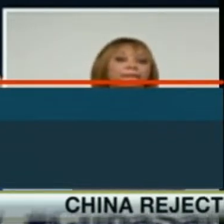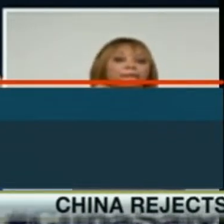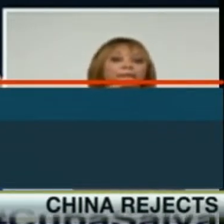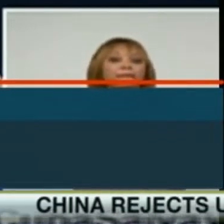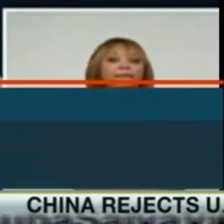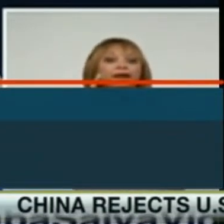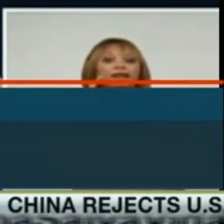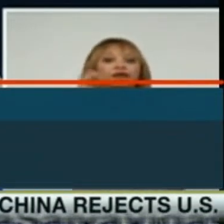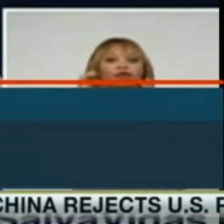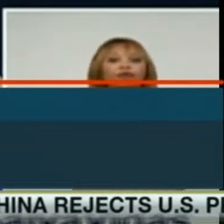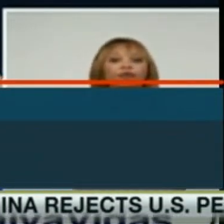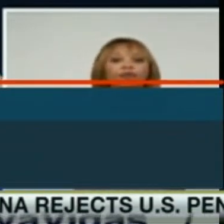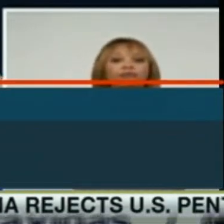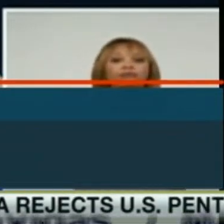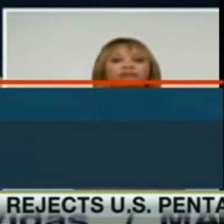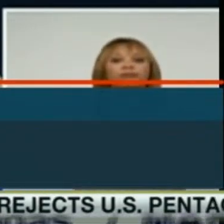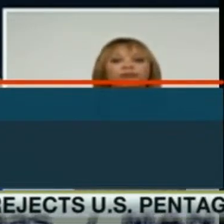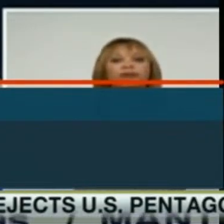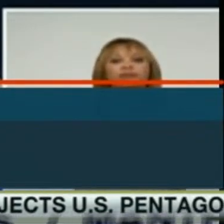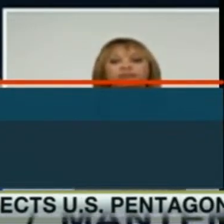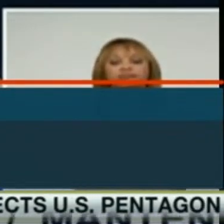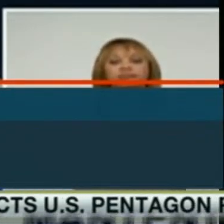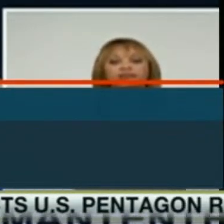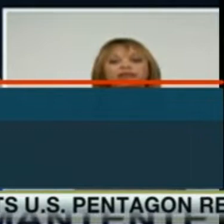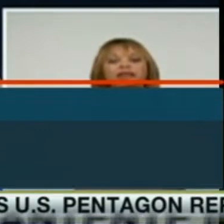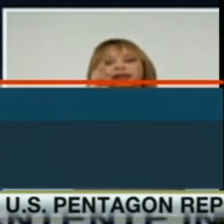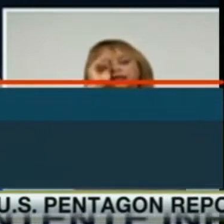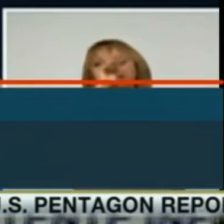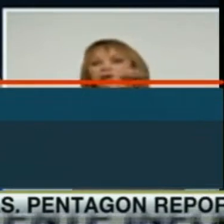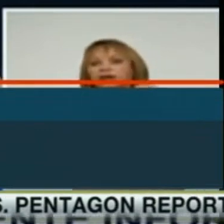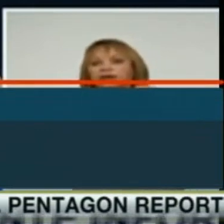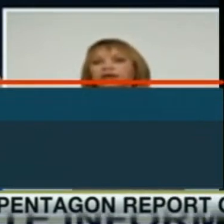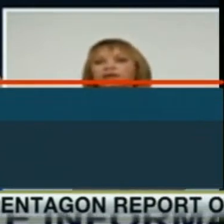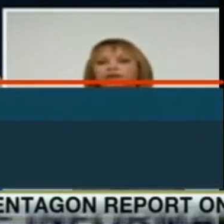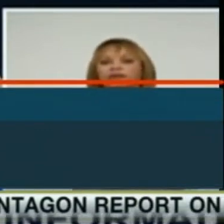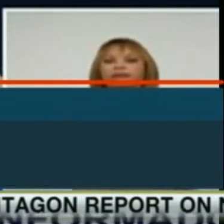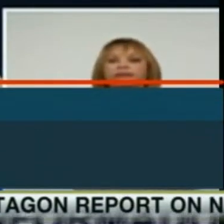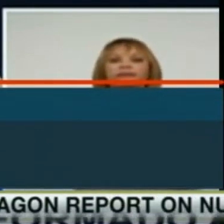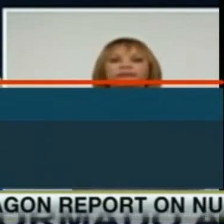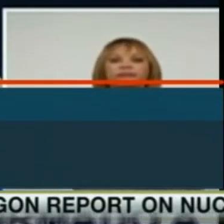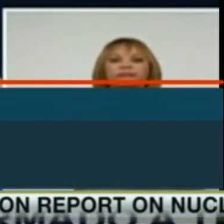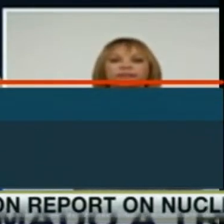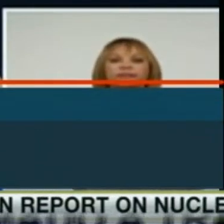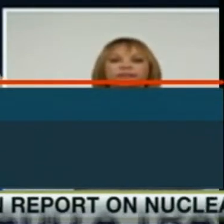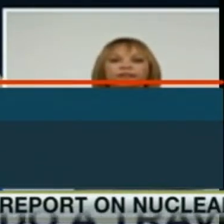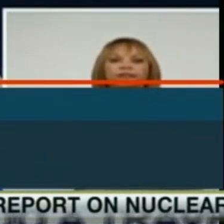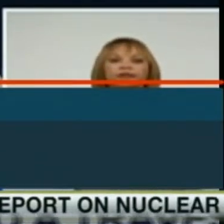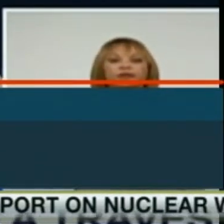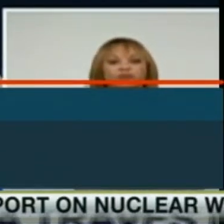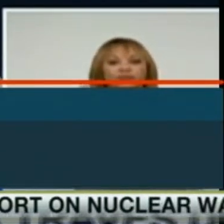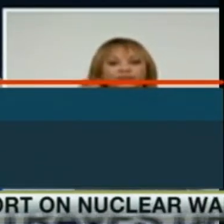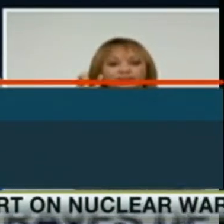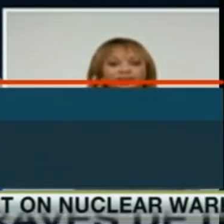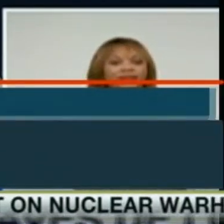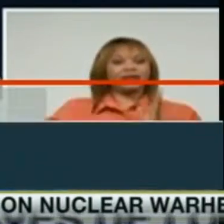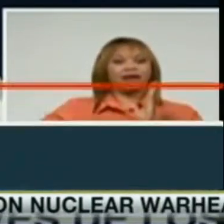confirmed and that were admitted yesterday. With these 63 people given the all clear yesterday, a total